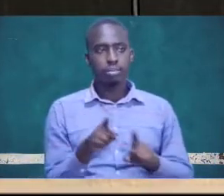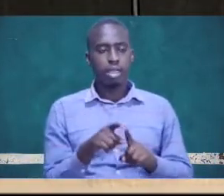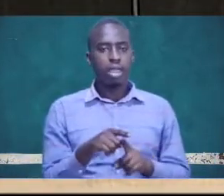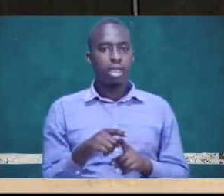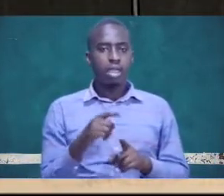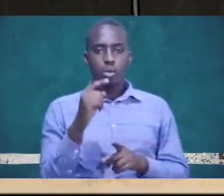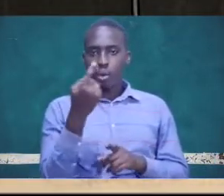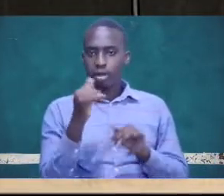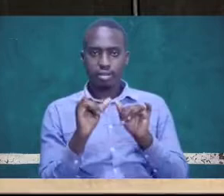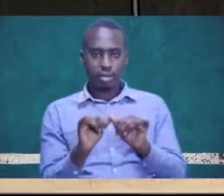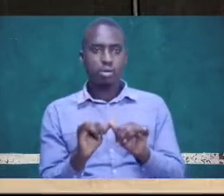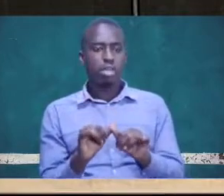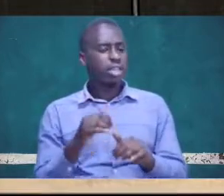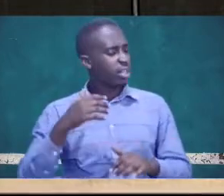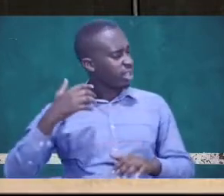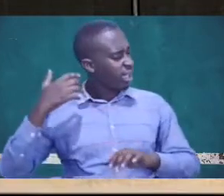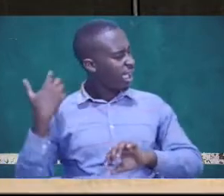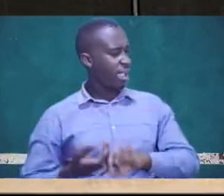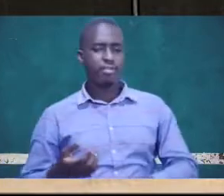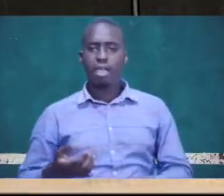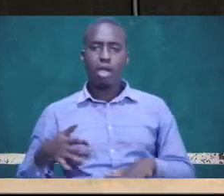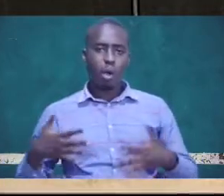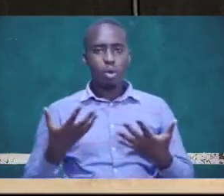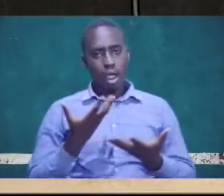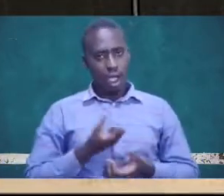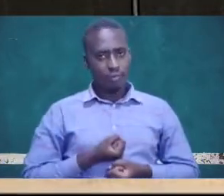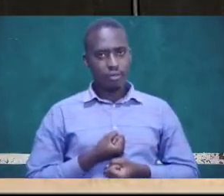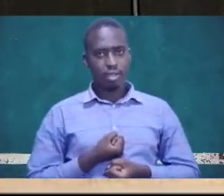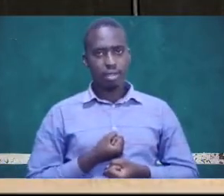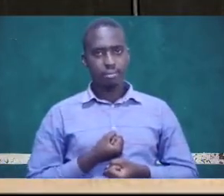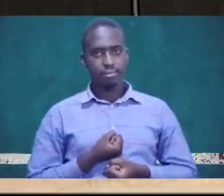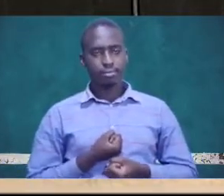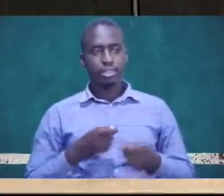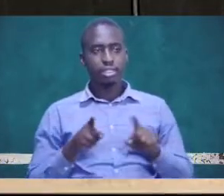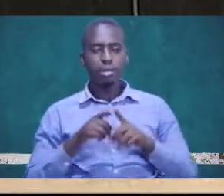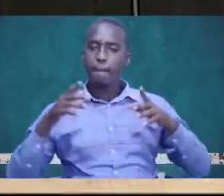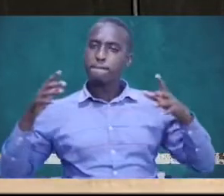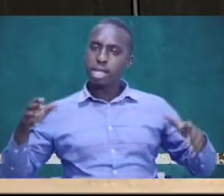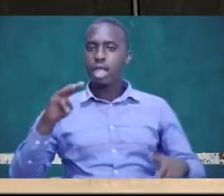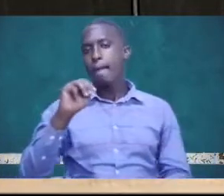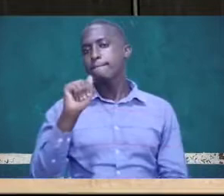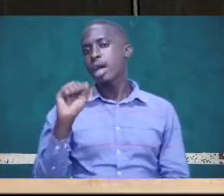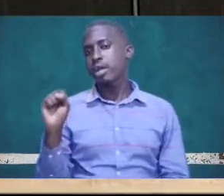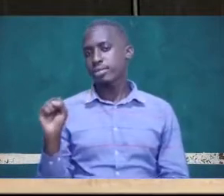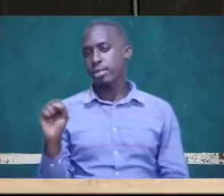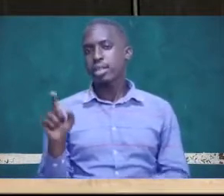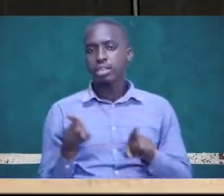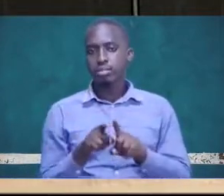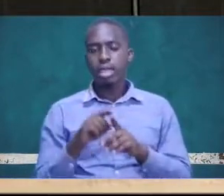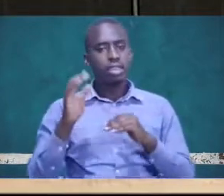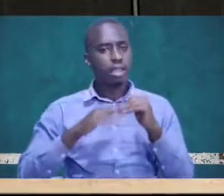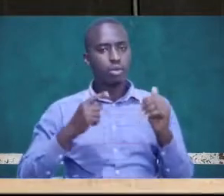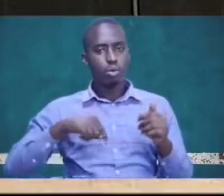stable, is heavier, or is having just a big mass than what